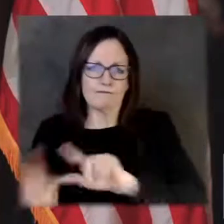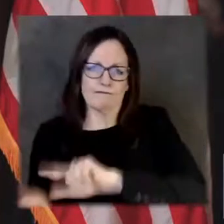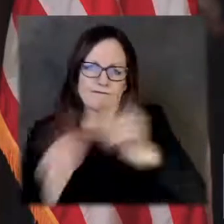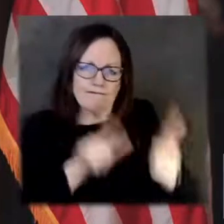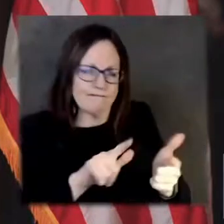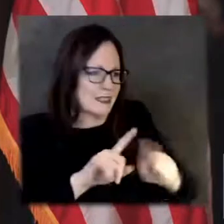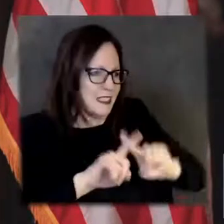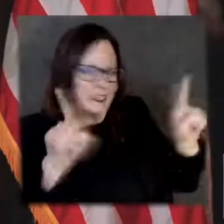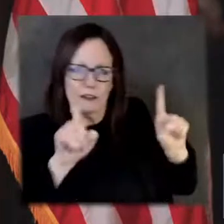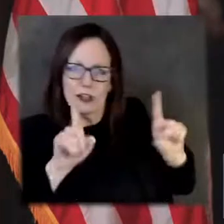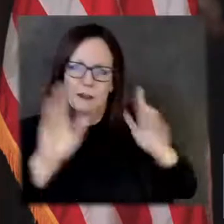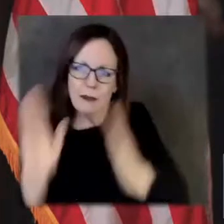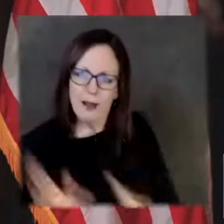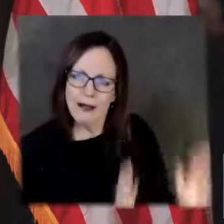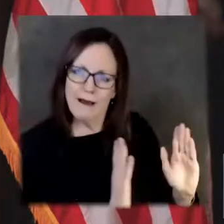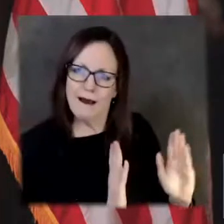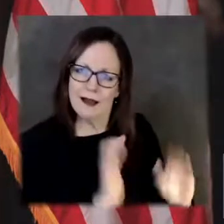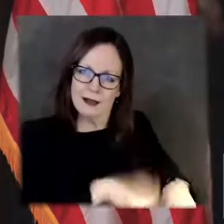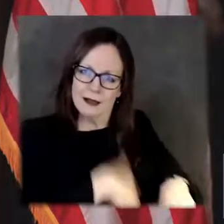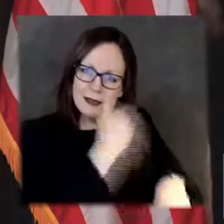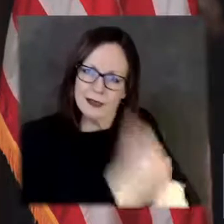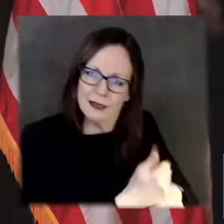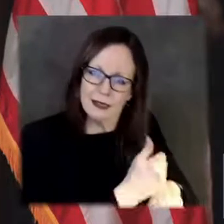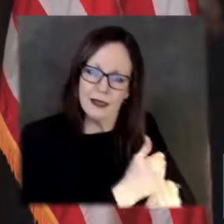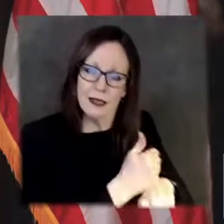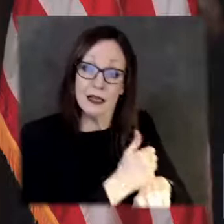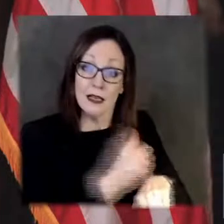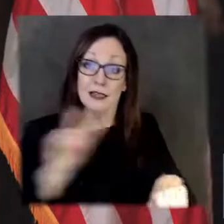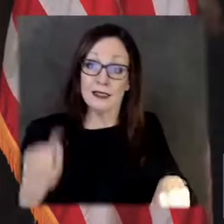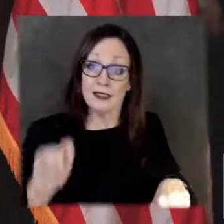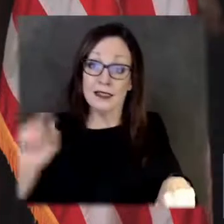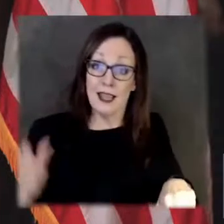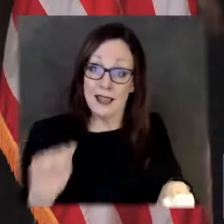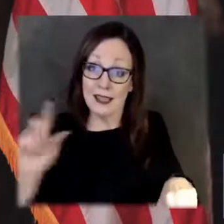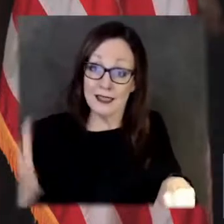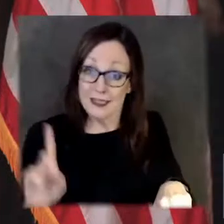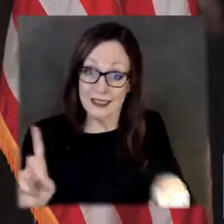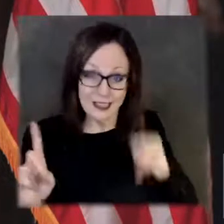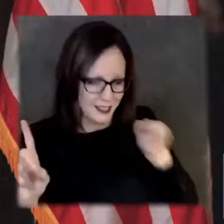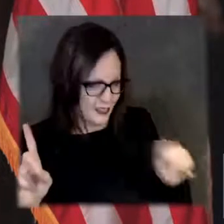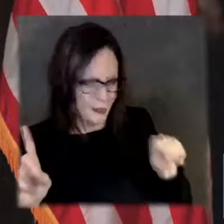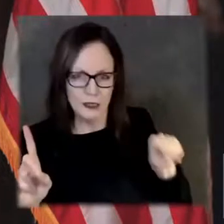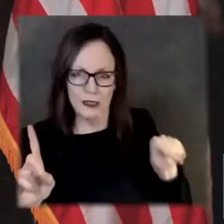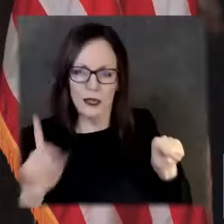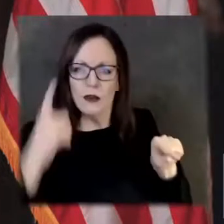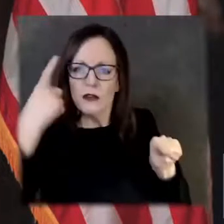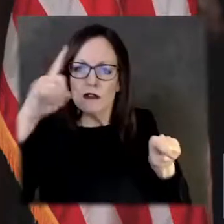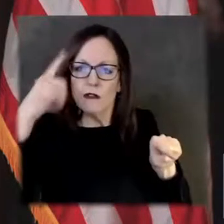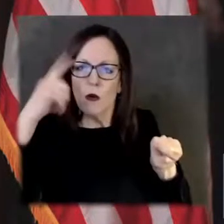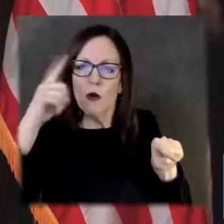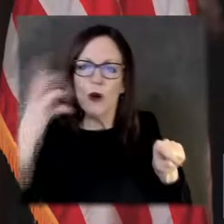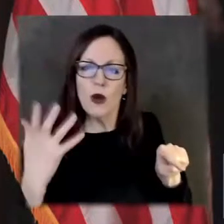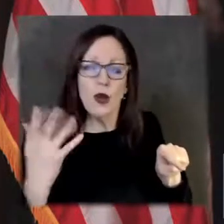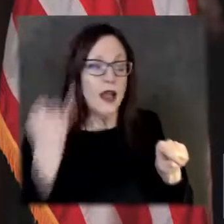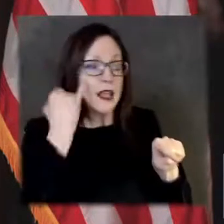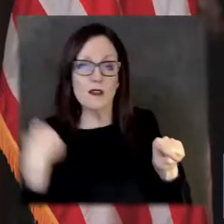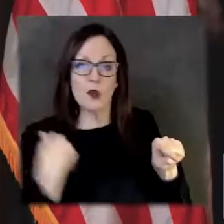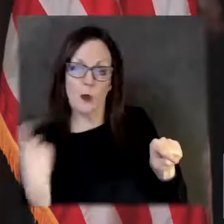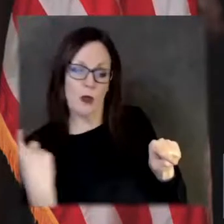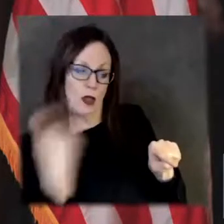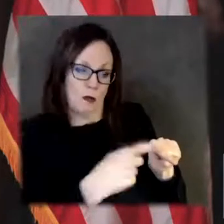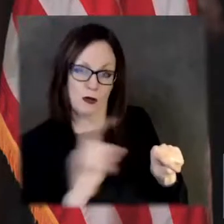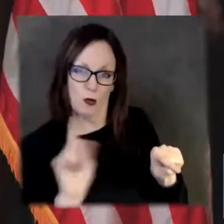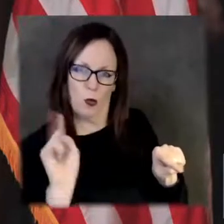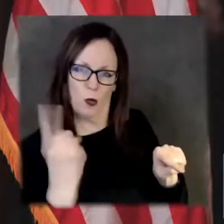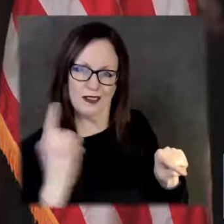state treatment and diversion, for every single dollar we invest in diversion programs, we save more than $8